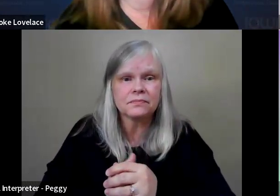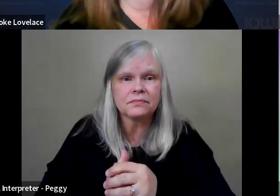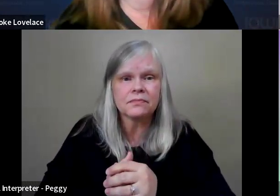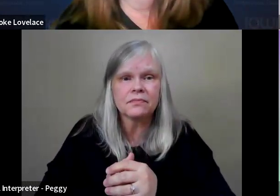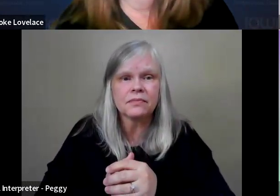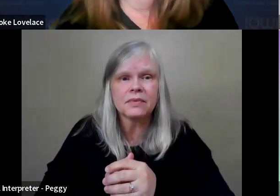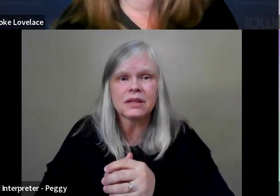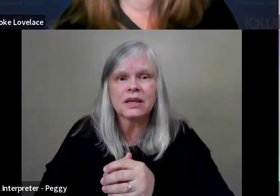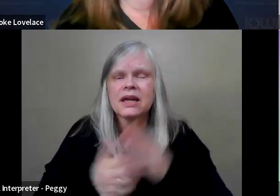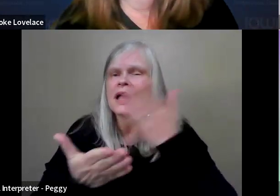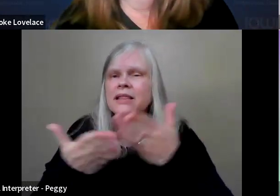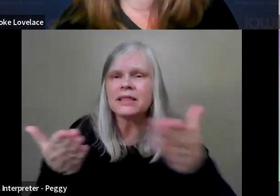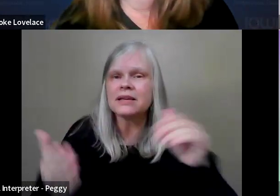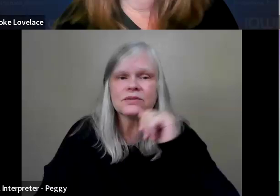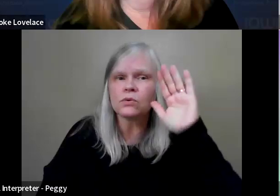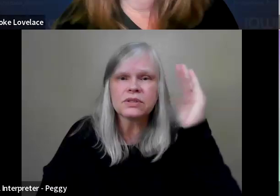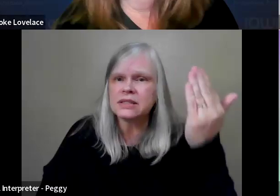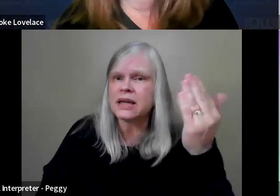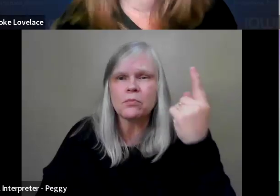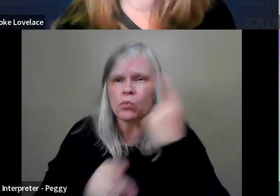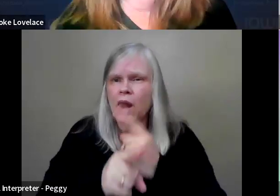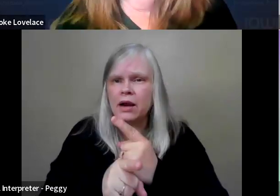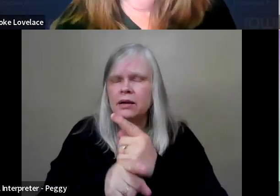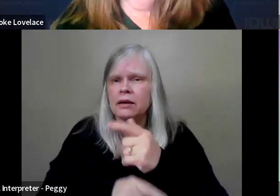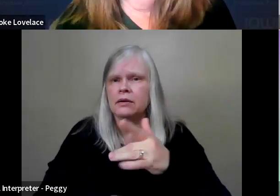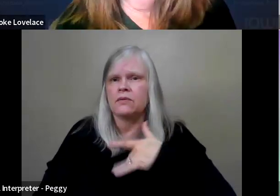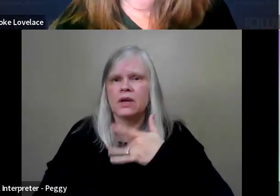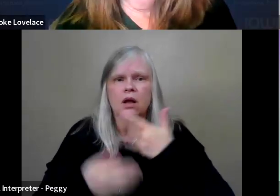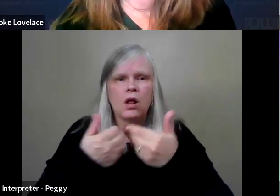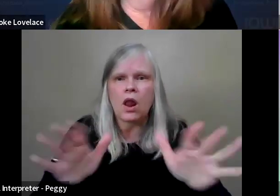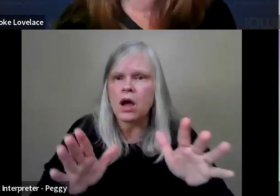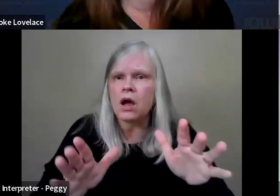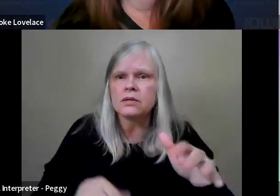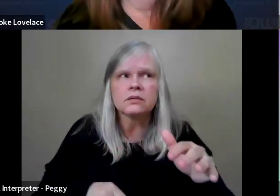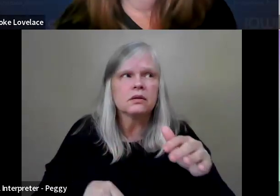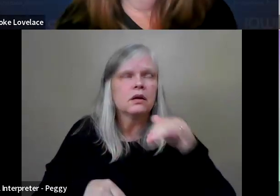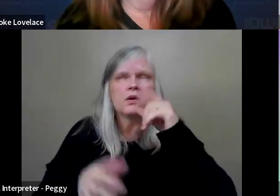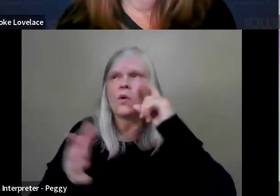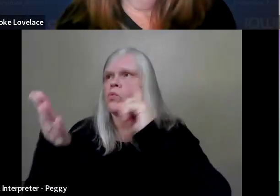Things don't seem right. You seem lost. You don't recognize things.